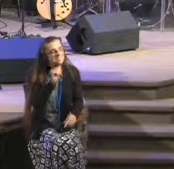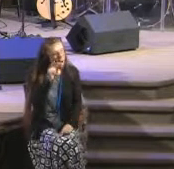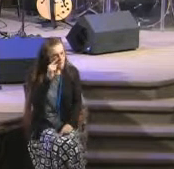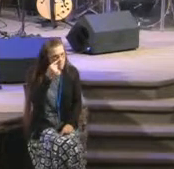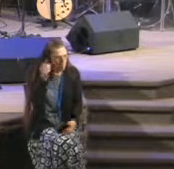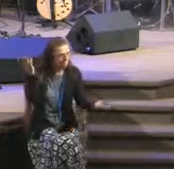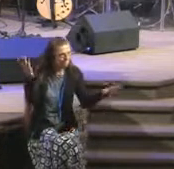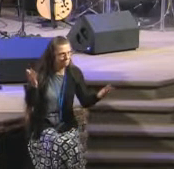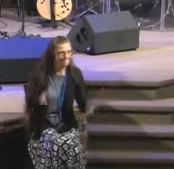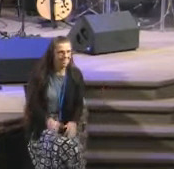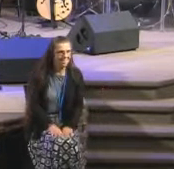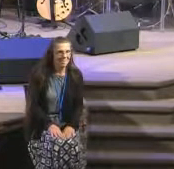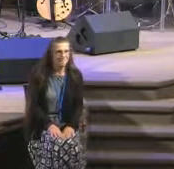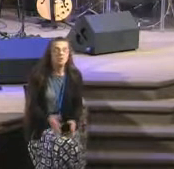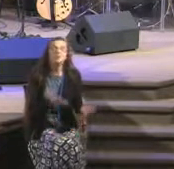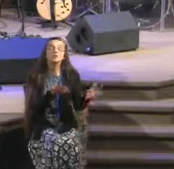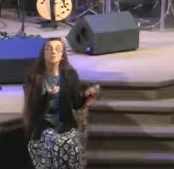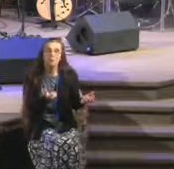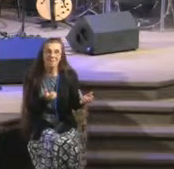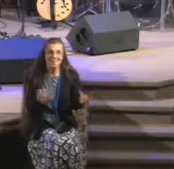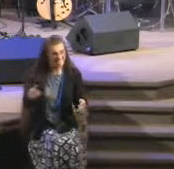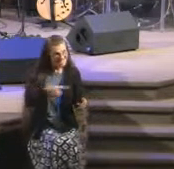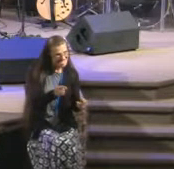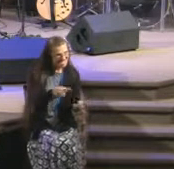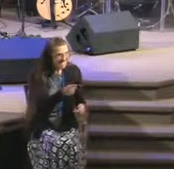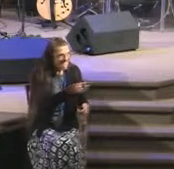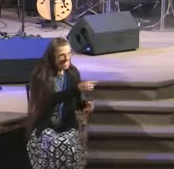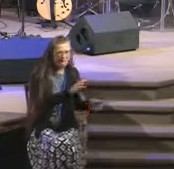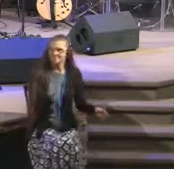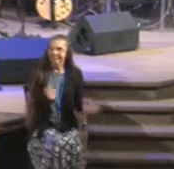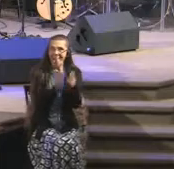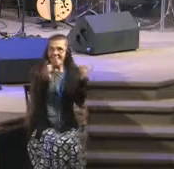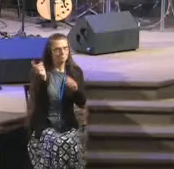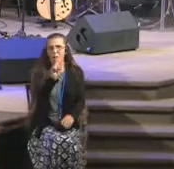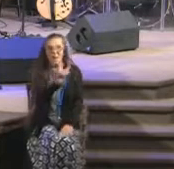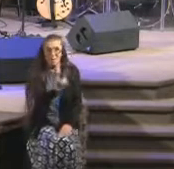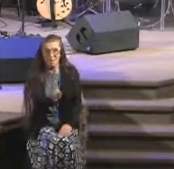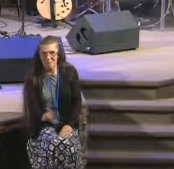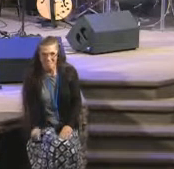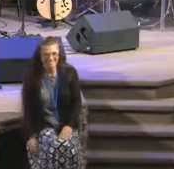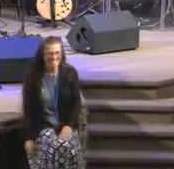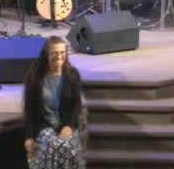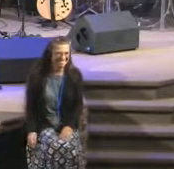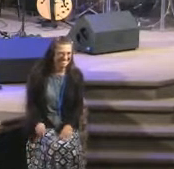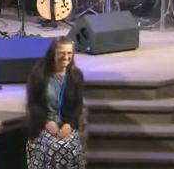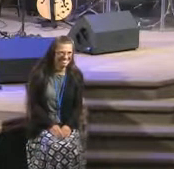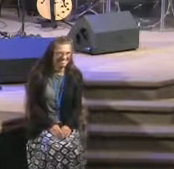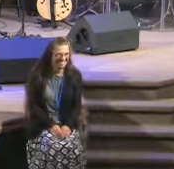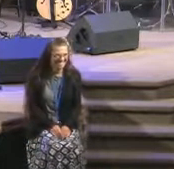boring. Just wait till we get the snakes out. Hallelujah. No, we don't do that. We don't do that.